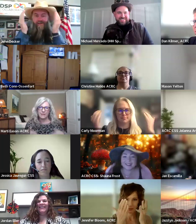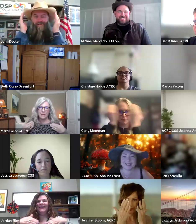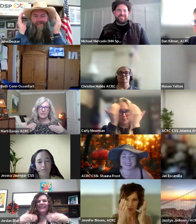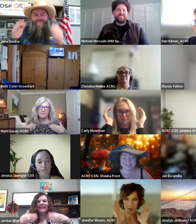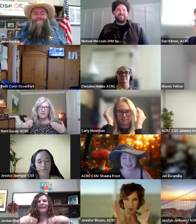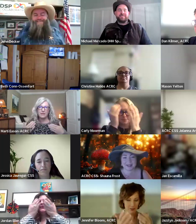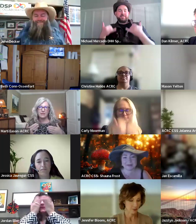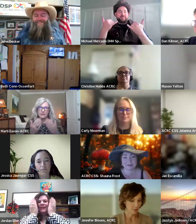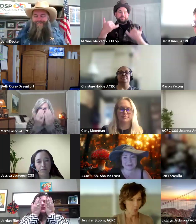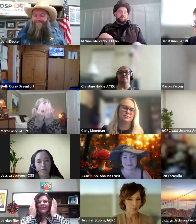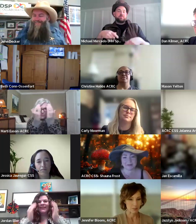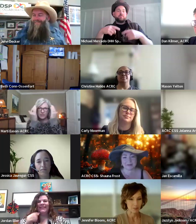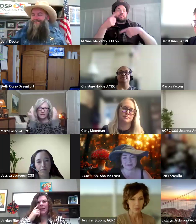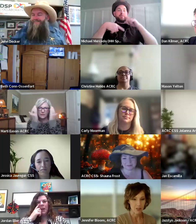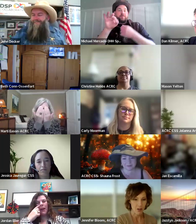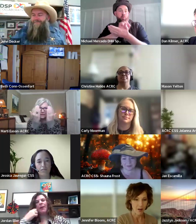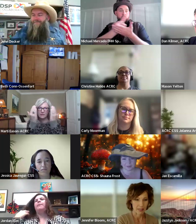Happy Halloween.